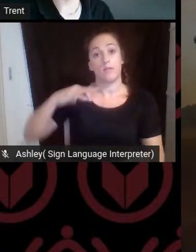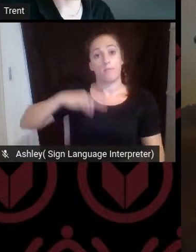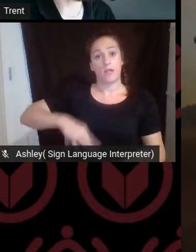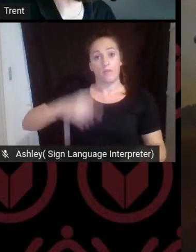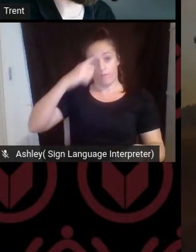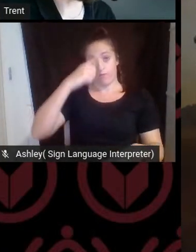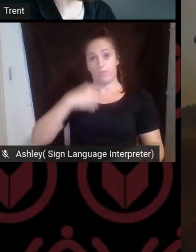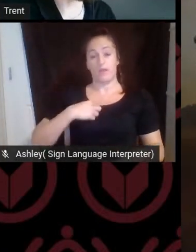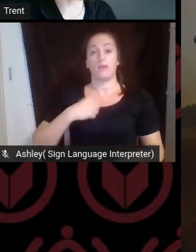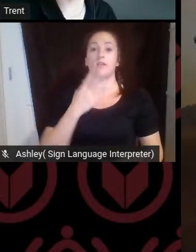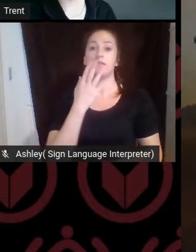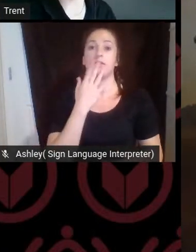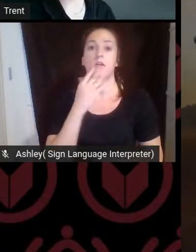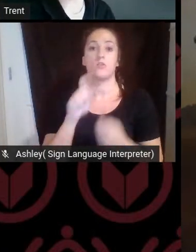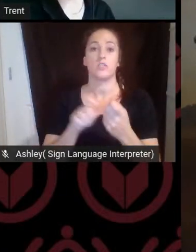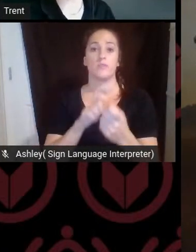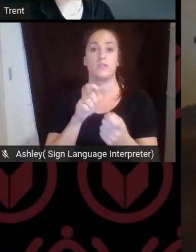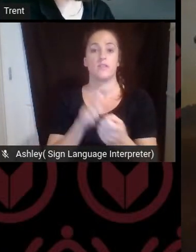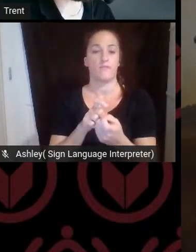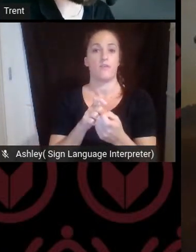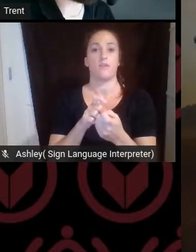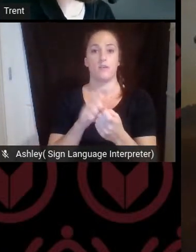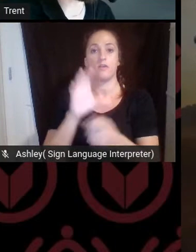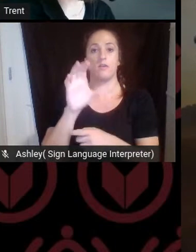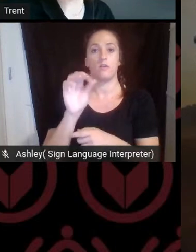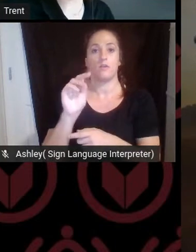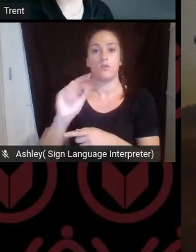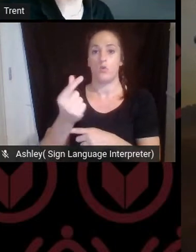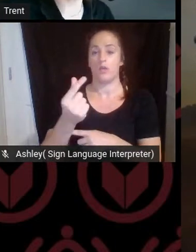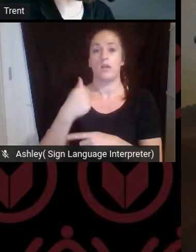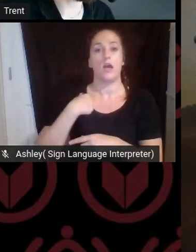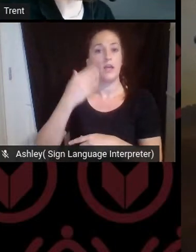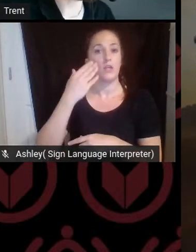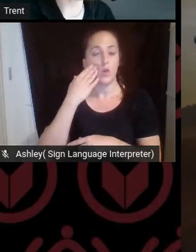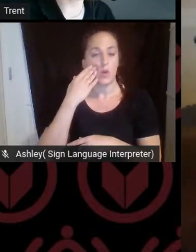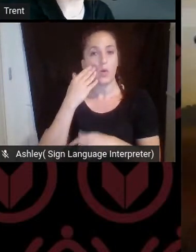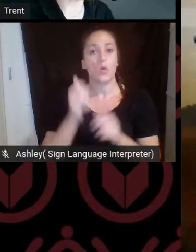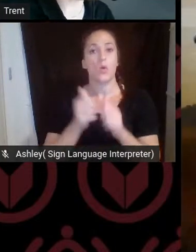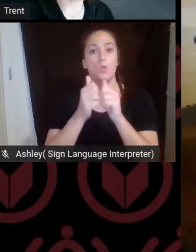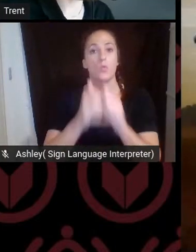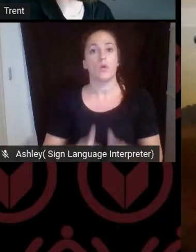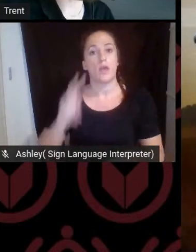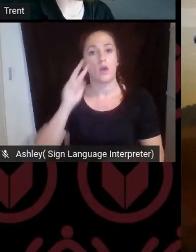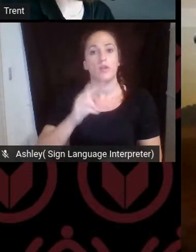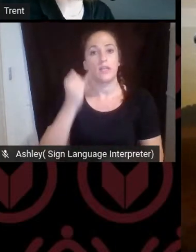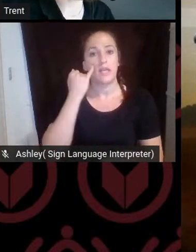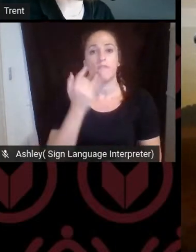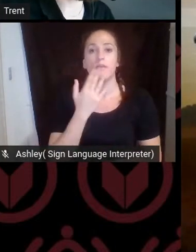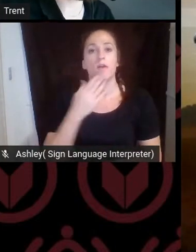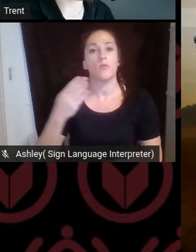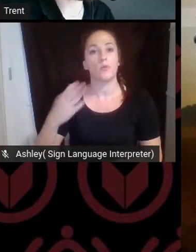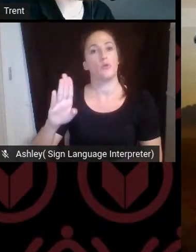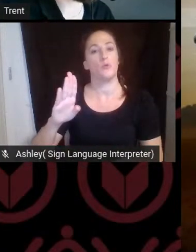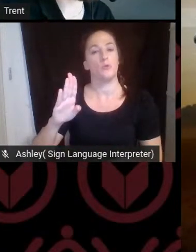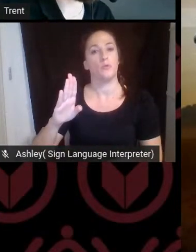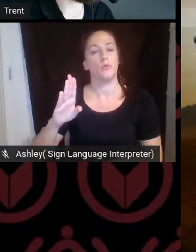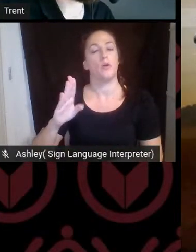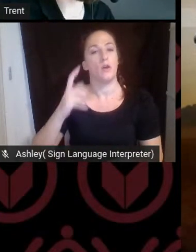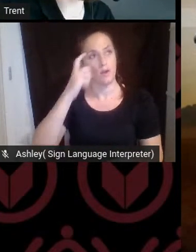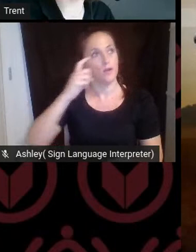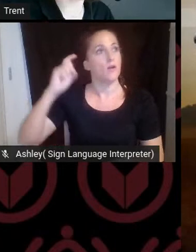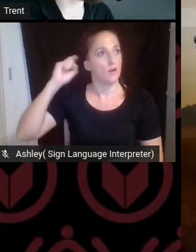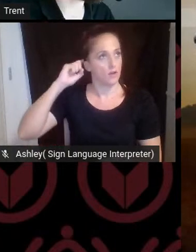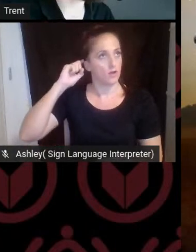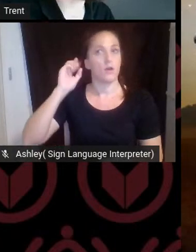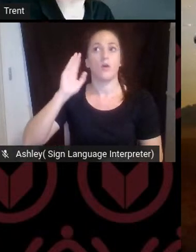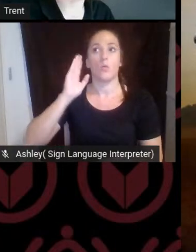coding. I know, without even reading the label, when an email comes in, if it's blue, I know that it's going to be a Wi-Fi